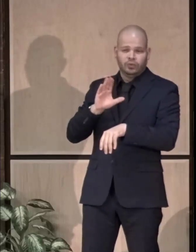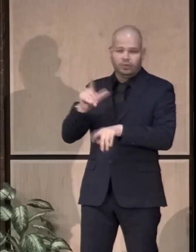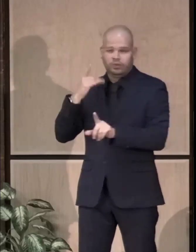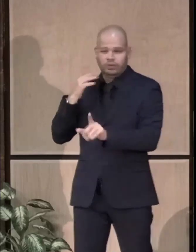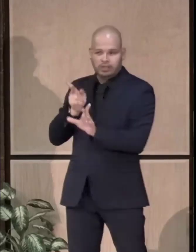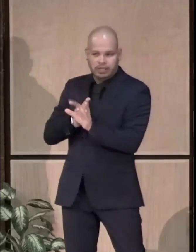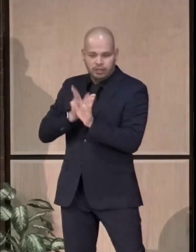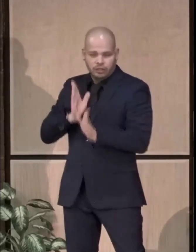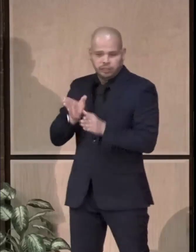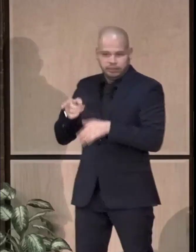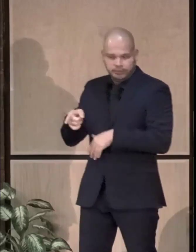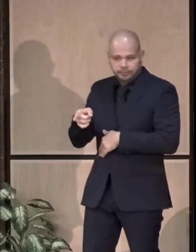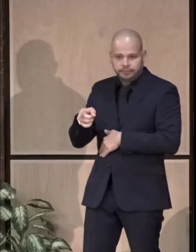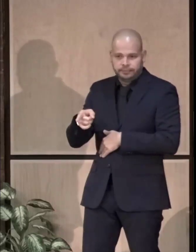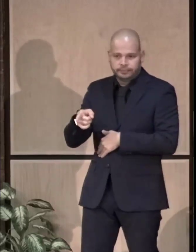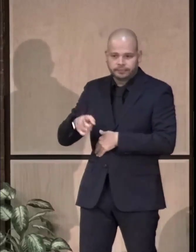where